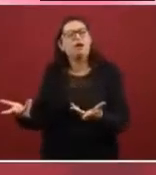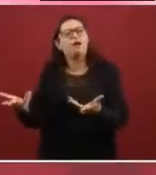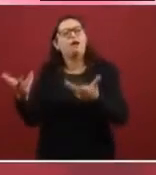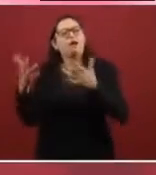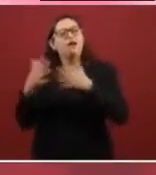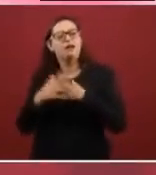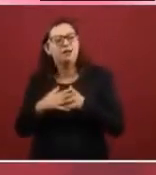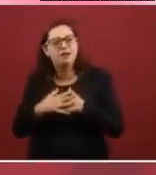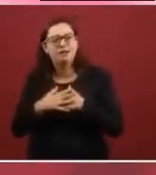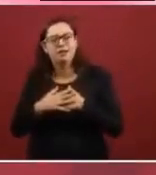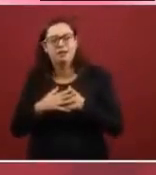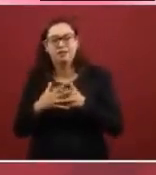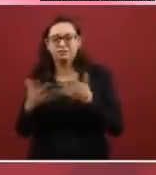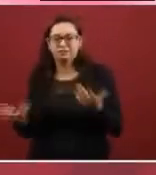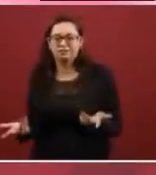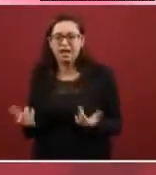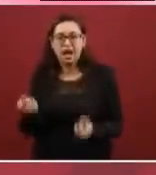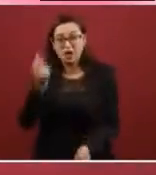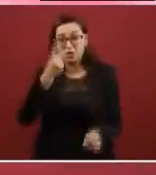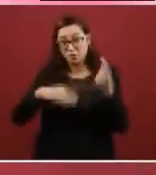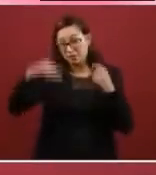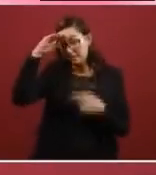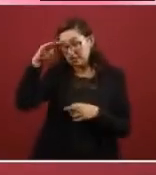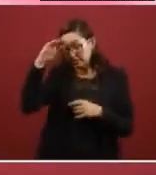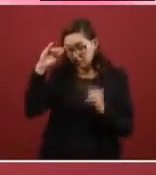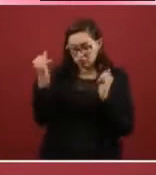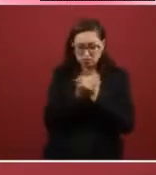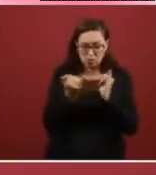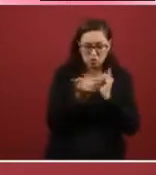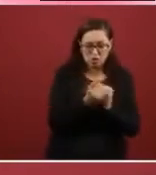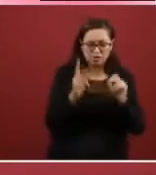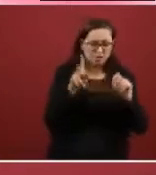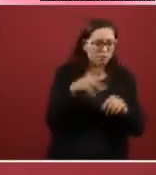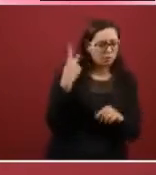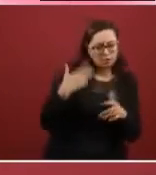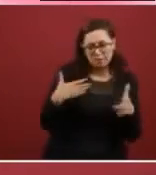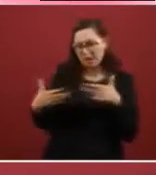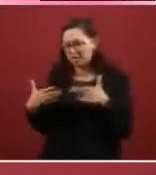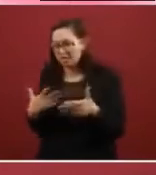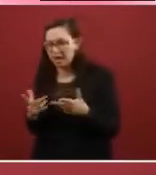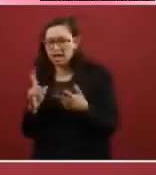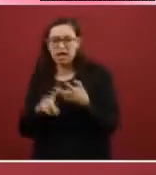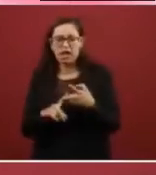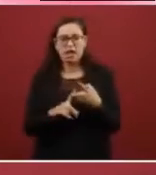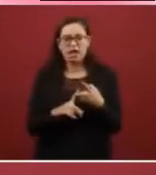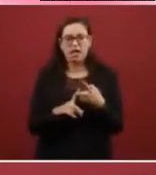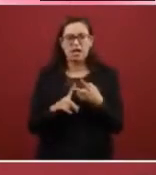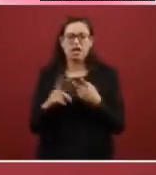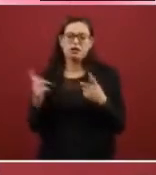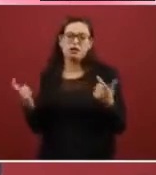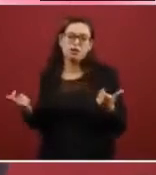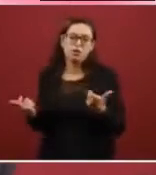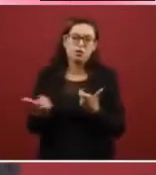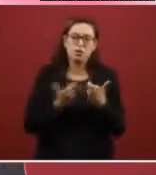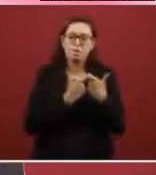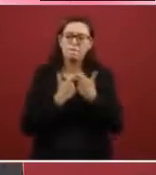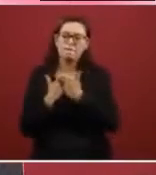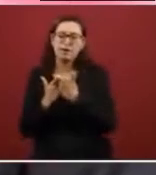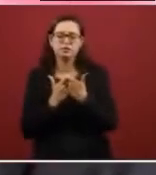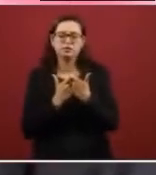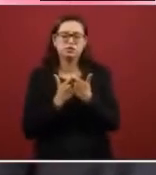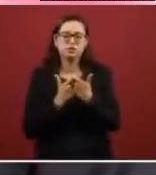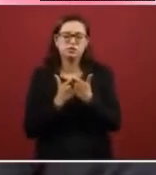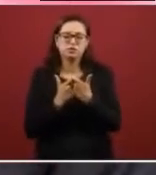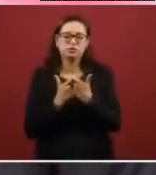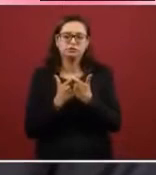proyecto of the Puebla, project Panamá. Of Pueblo Panamá o la cooperación que or había the cooperation that there used